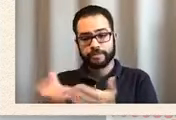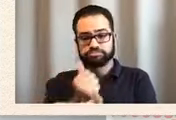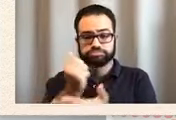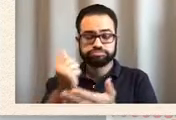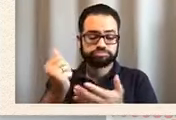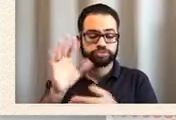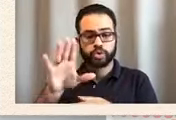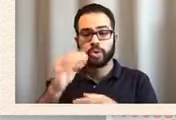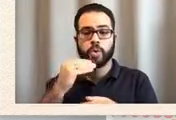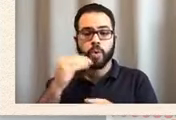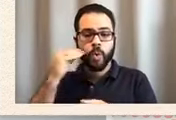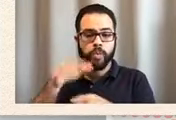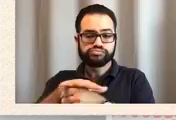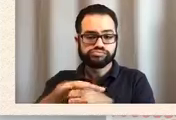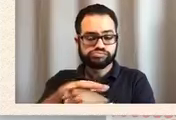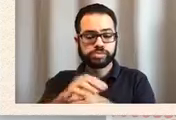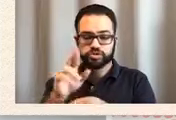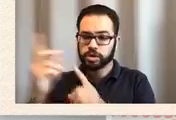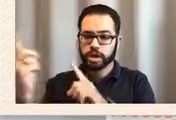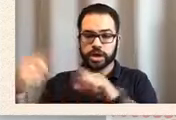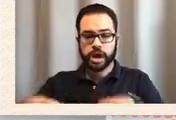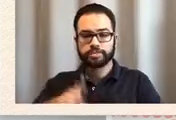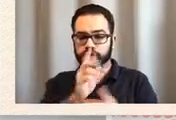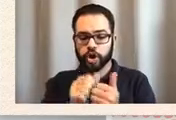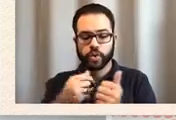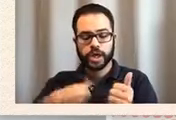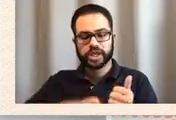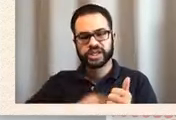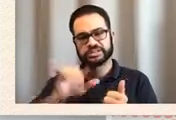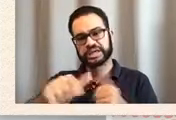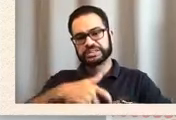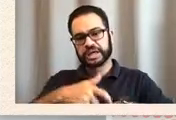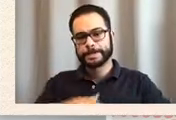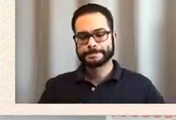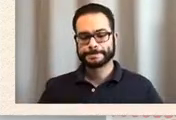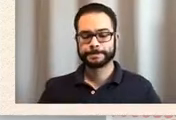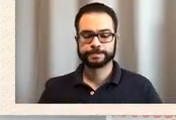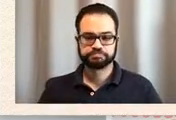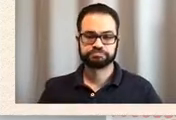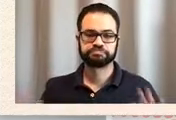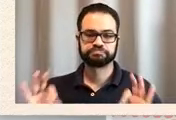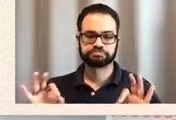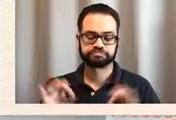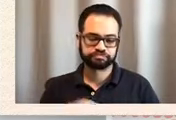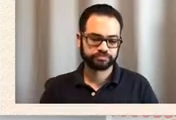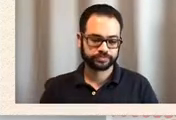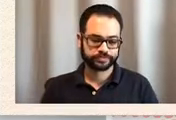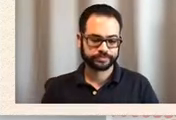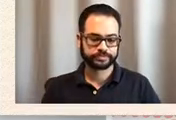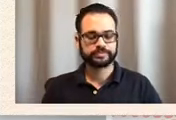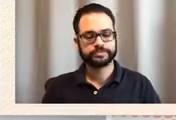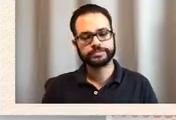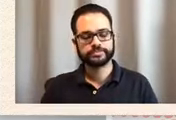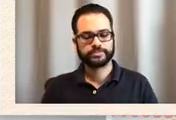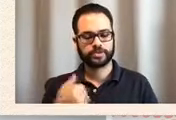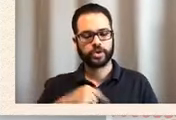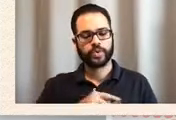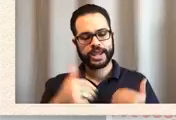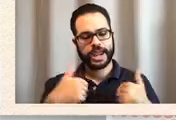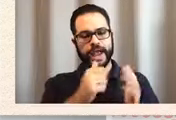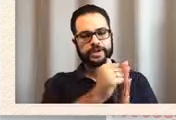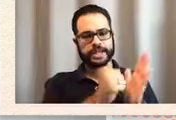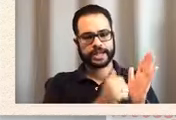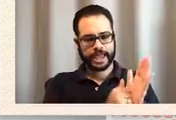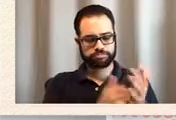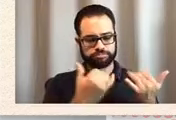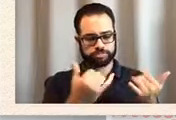hometown, and you could come out and talk to us at one of these events. Gotcha. How about this one? We have an existing ABLE account. Can we